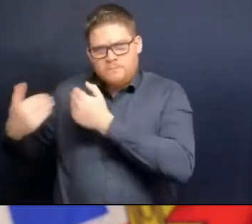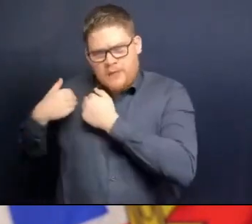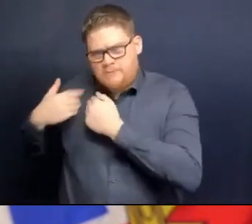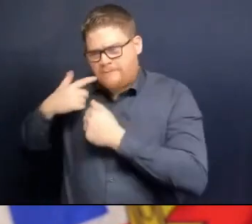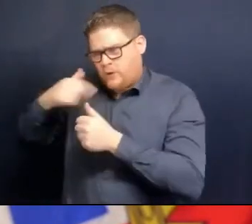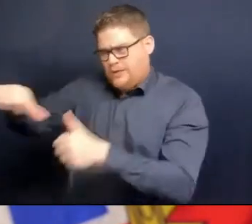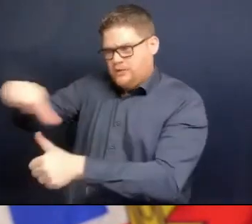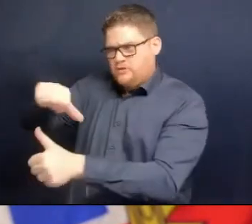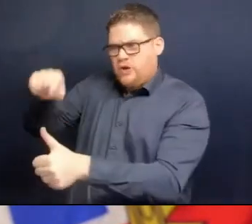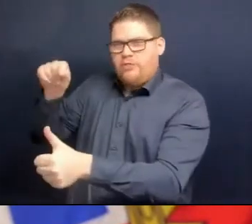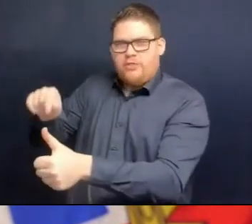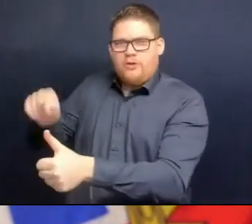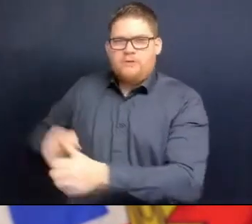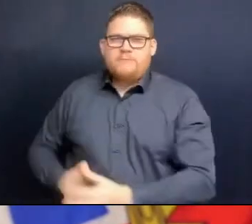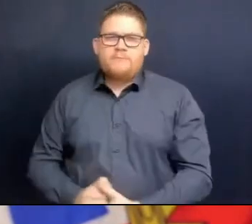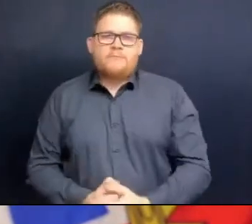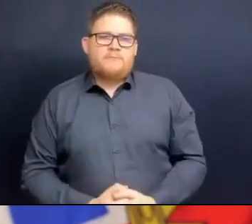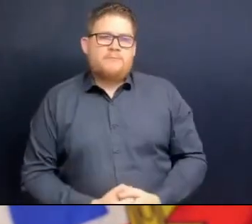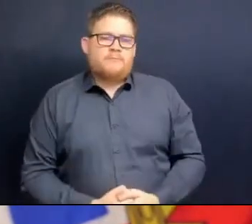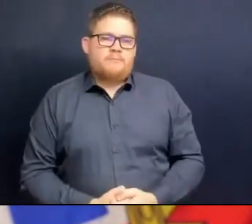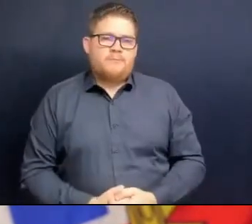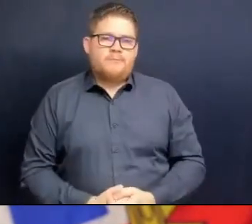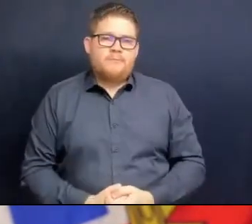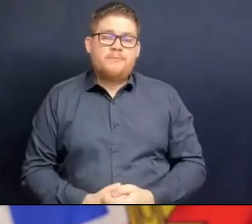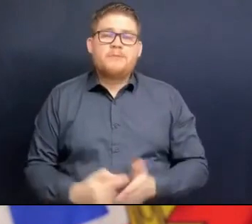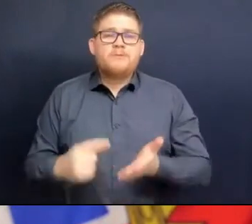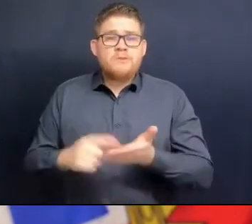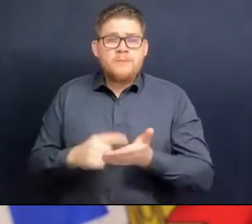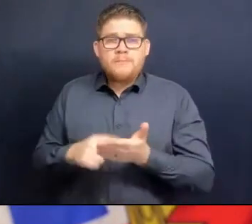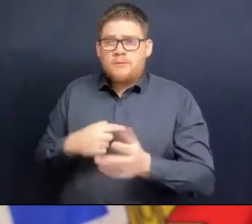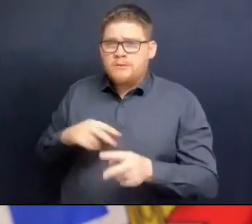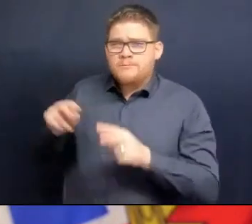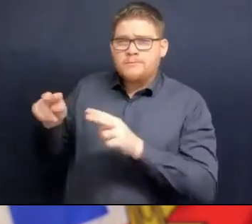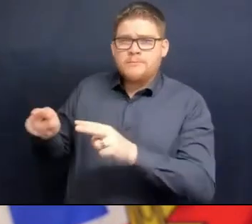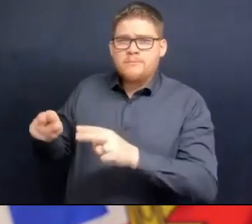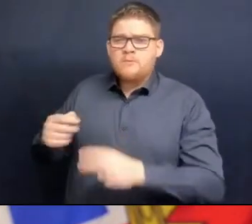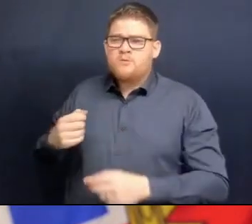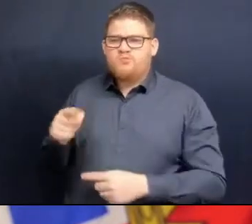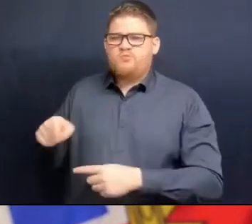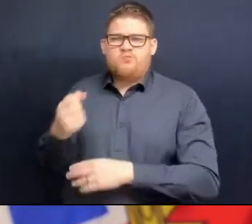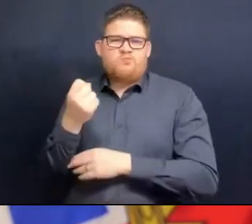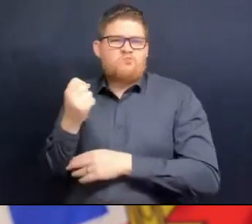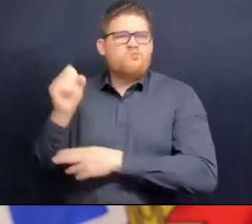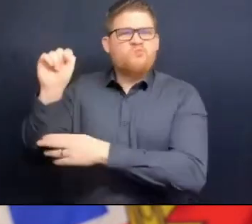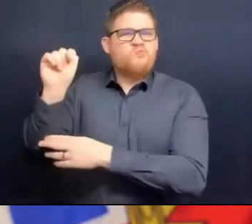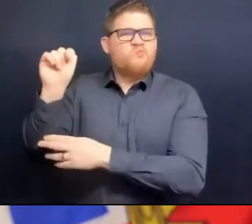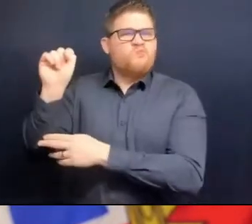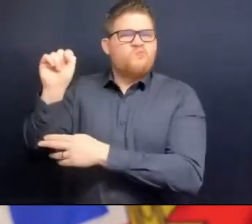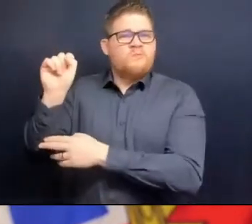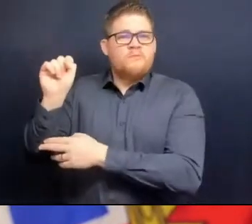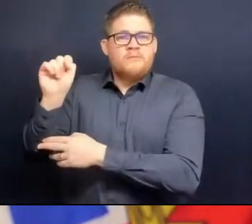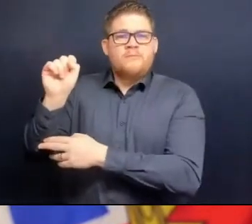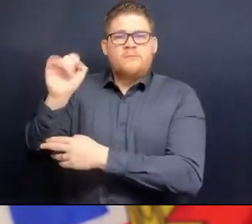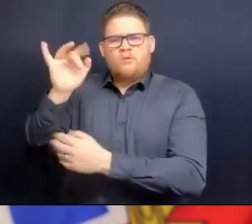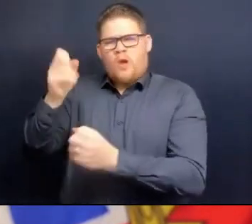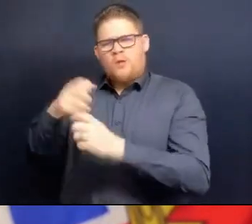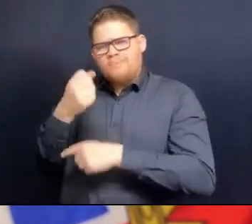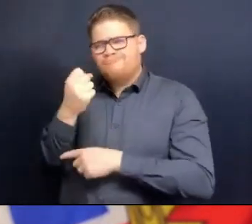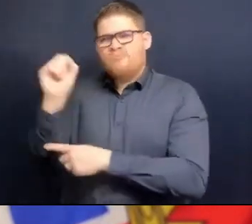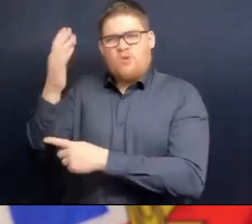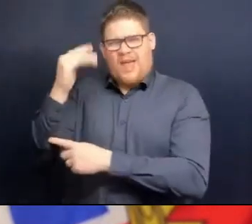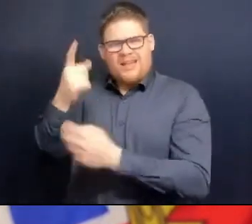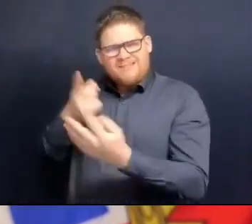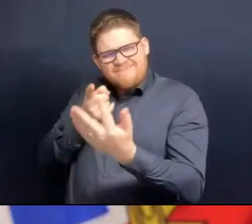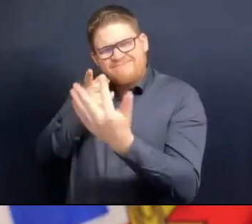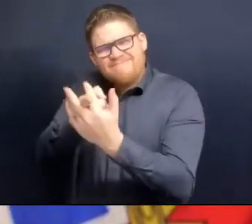you see those types of things and people acting out, trying to make their point in their own limited way, I understand why people